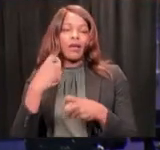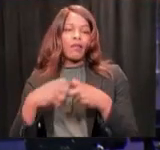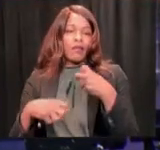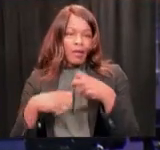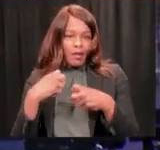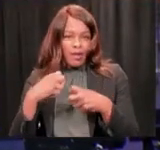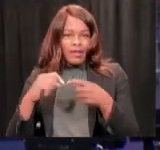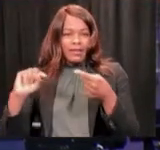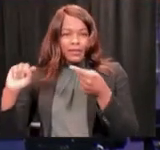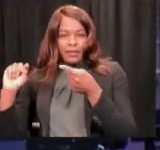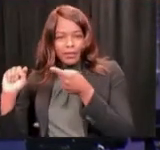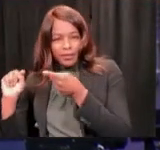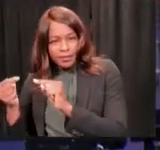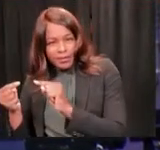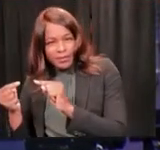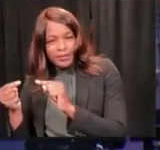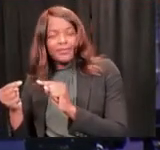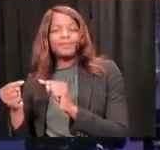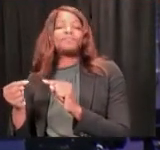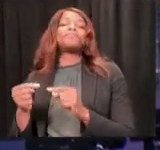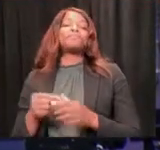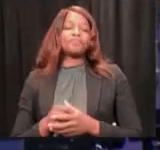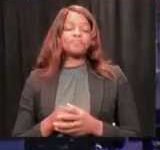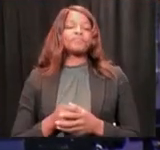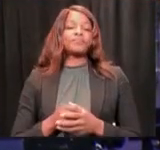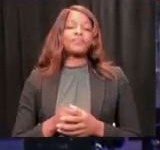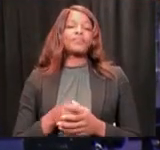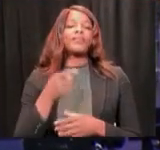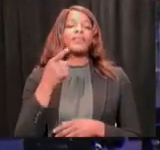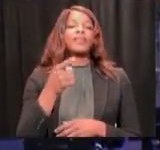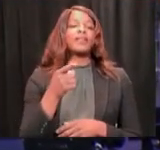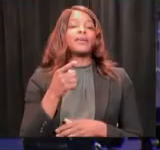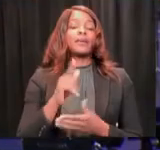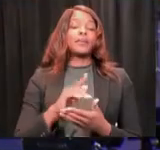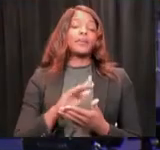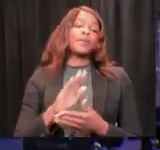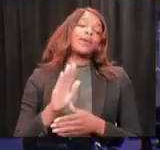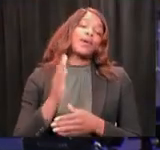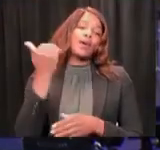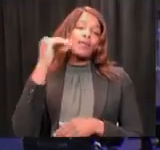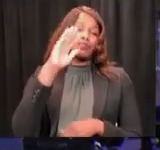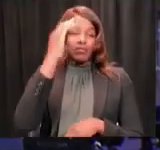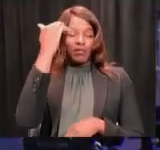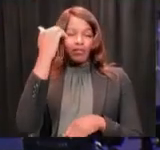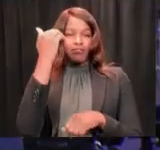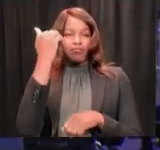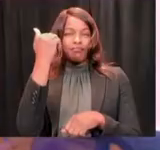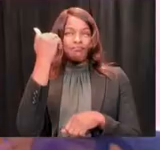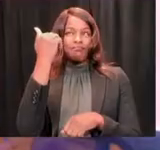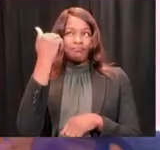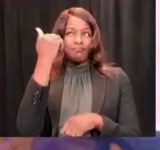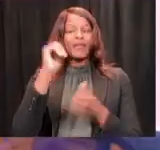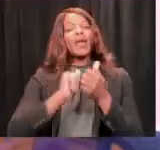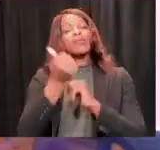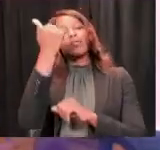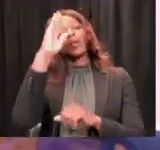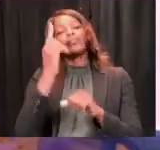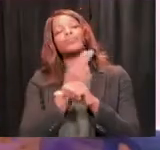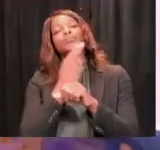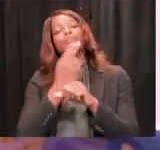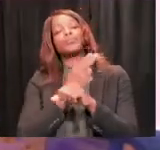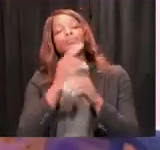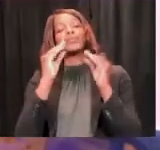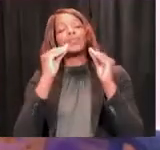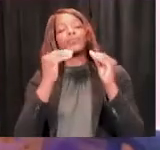different pains and the different problems that become the very place where God grows you in the maturity and God teaches you